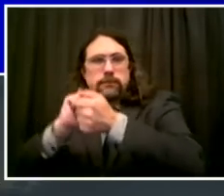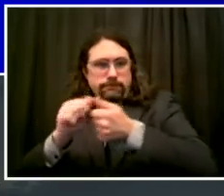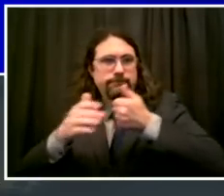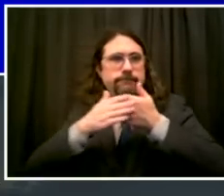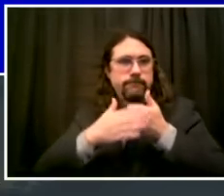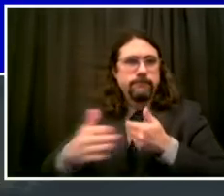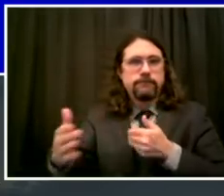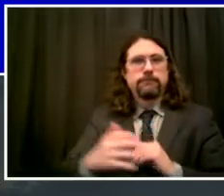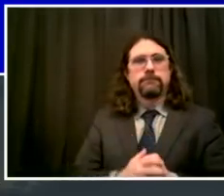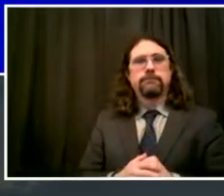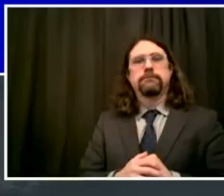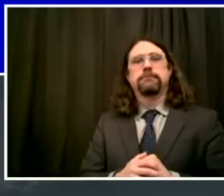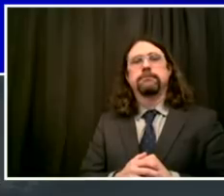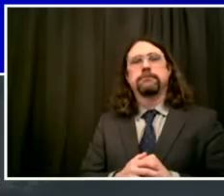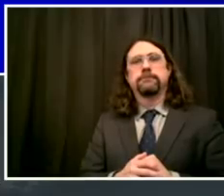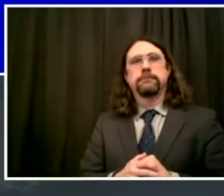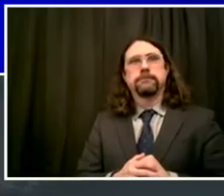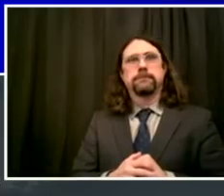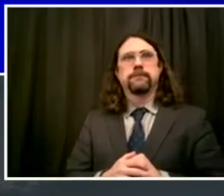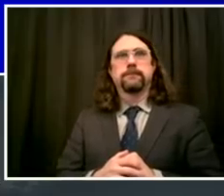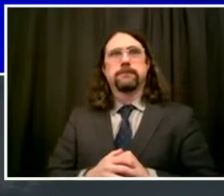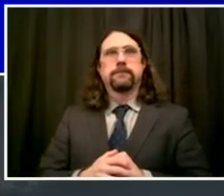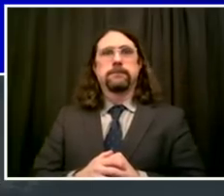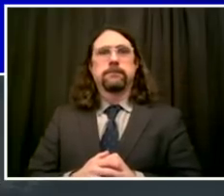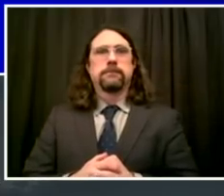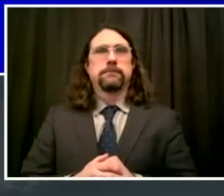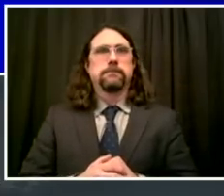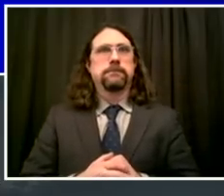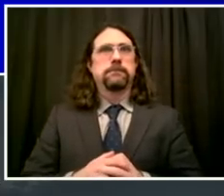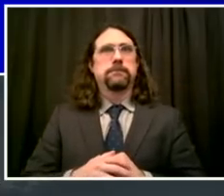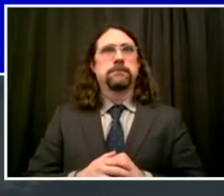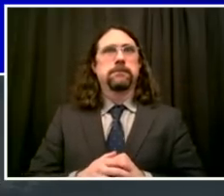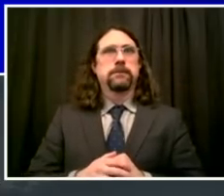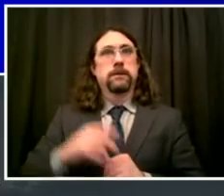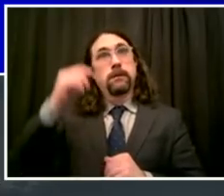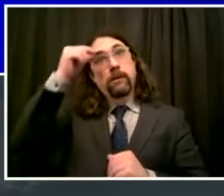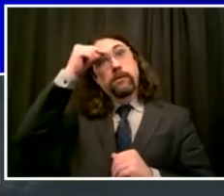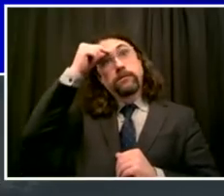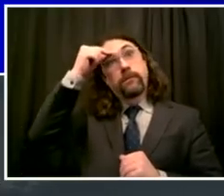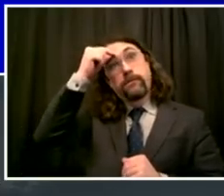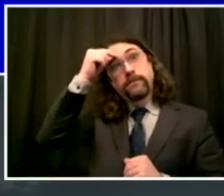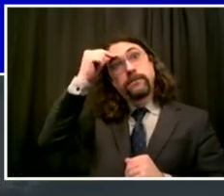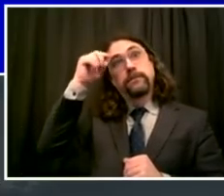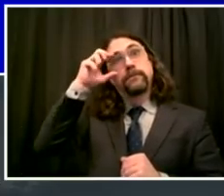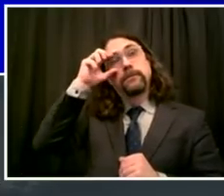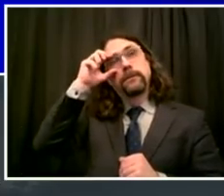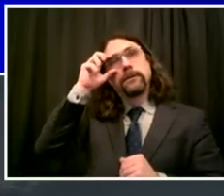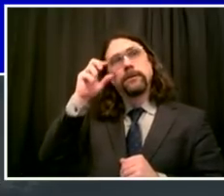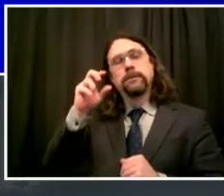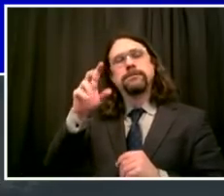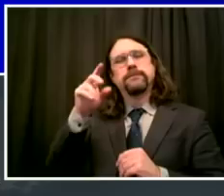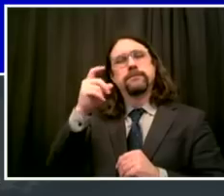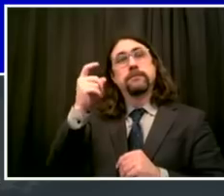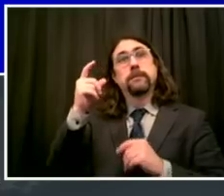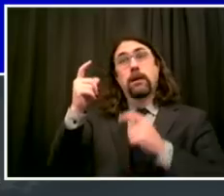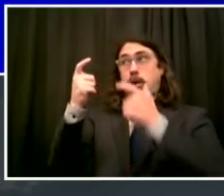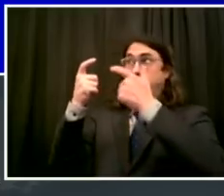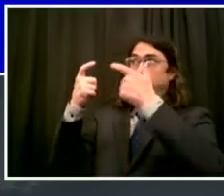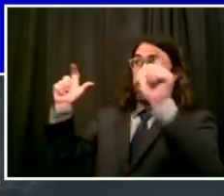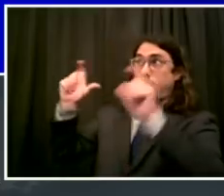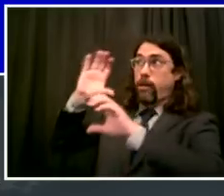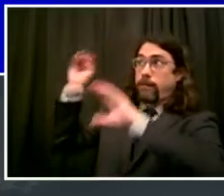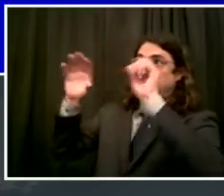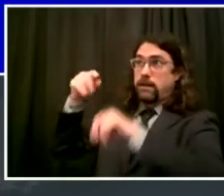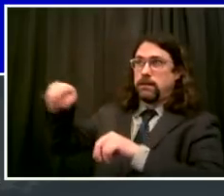they understood small business was hurting a lot more than larger business, and small business would be crucial to any restart and recovery. And they